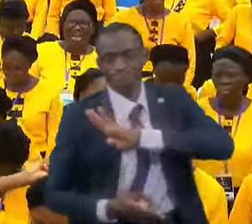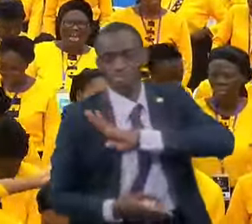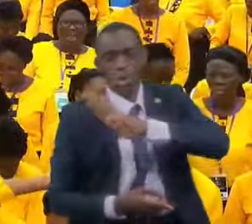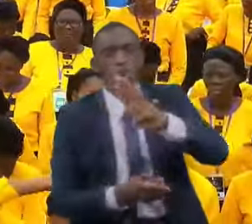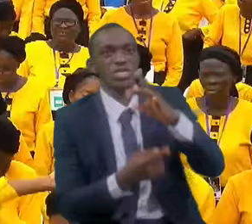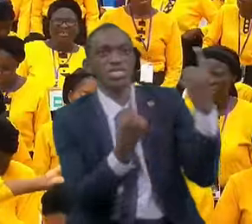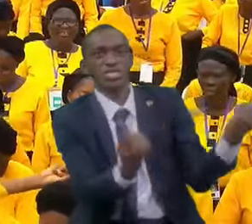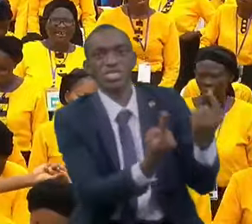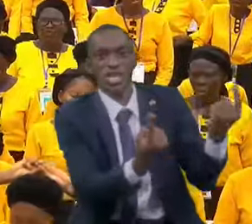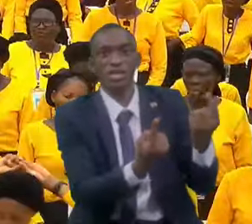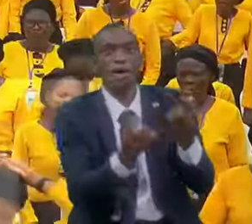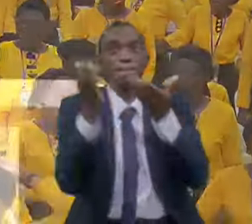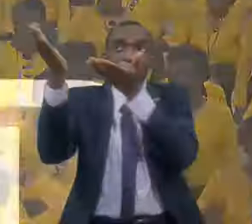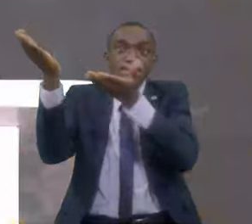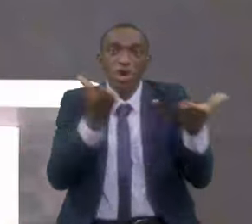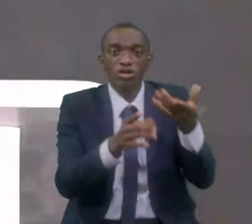it down.